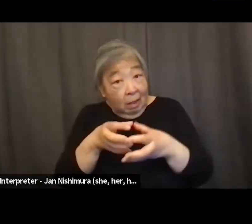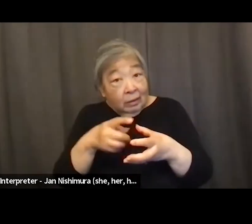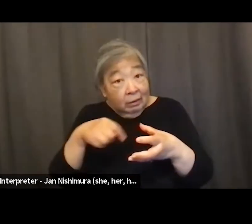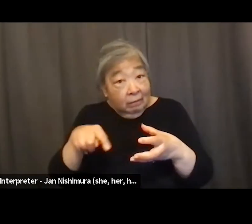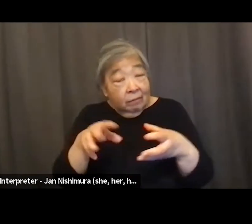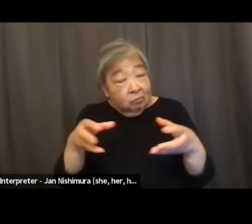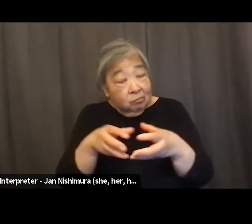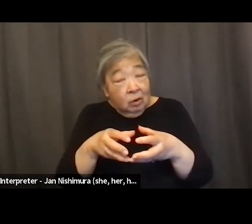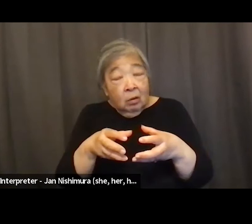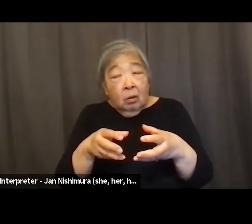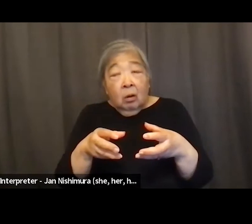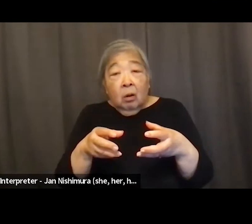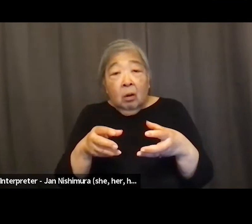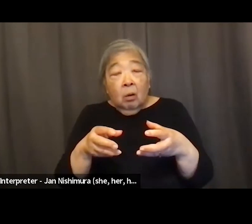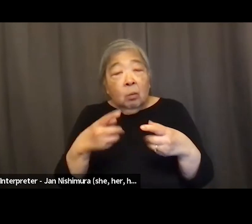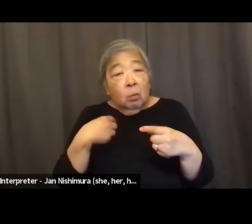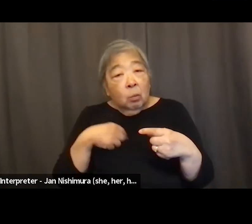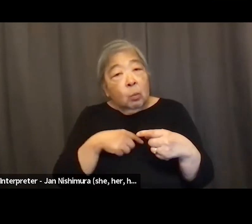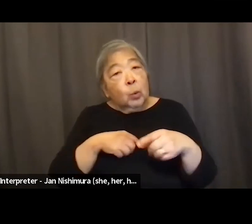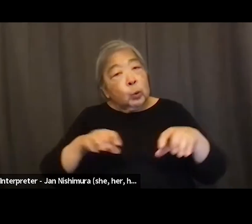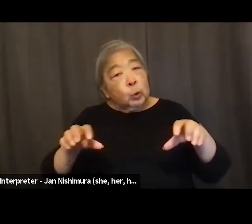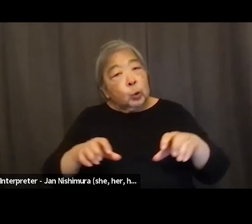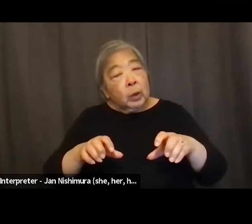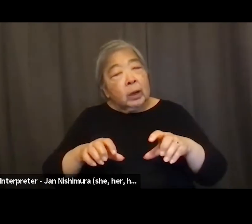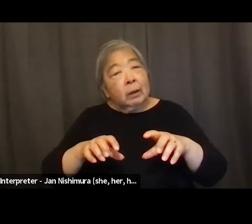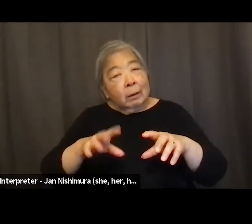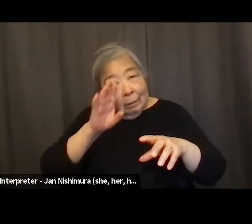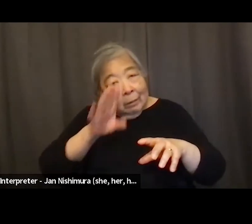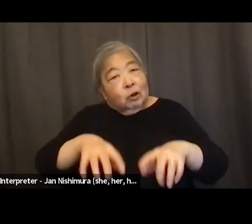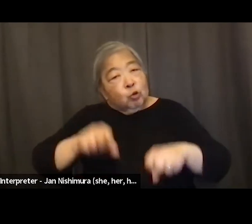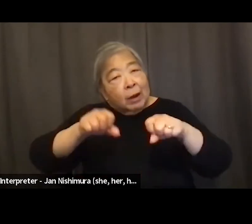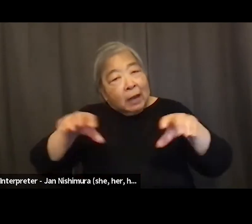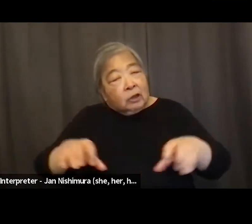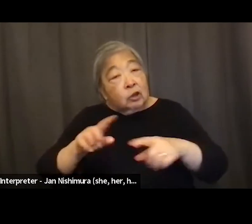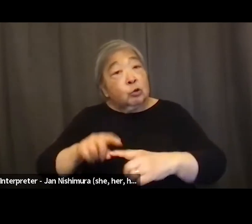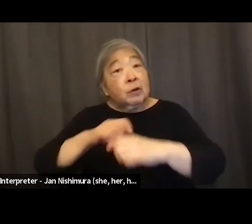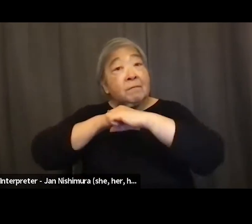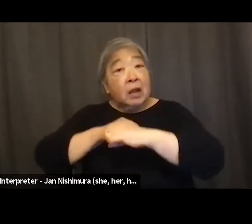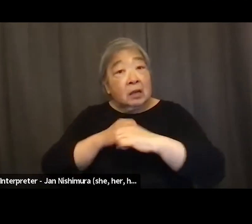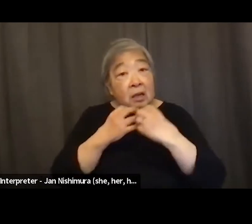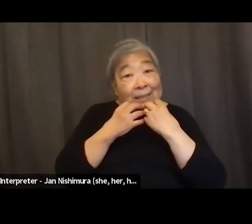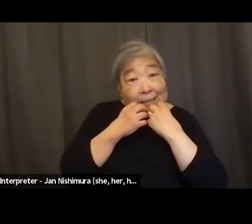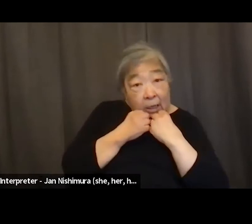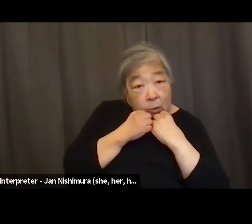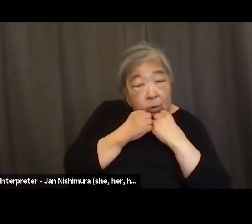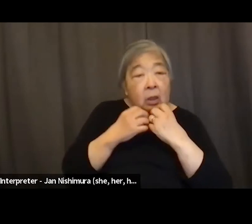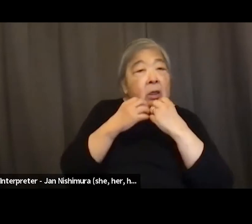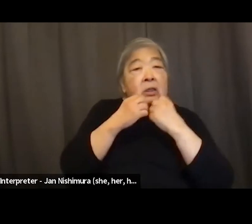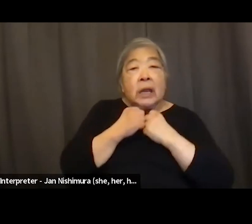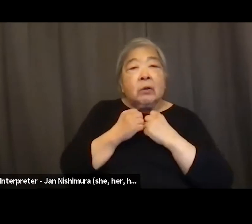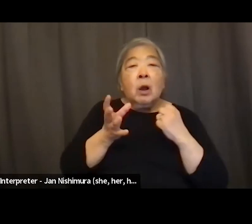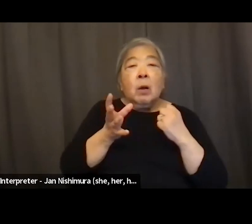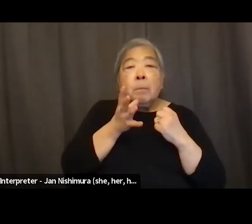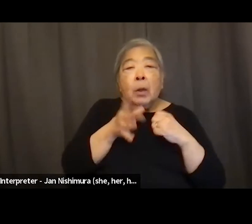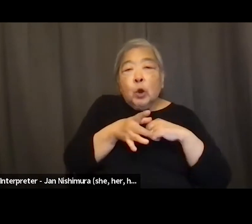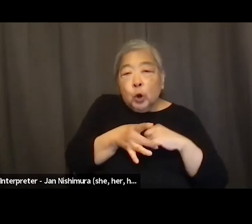is, doing direct action to defend what is sacred, which is our Mother Earth, as well